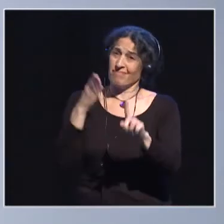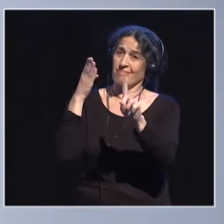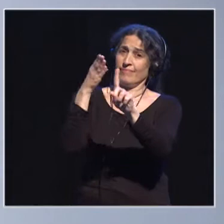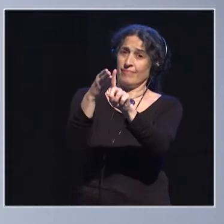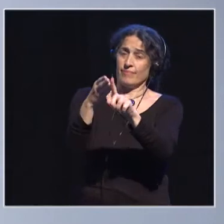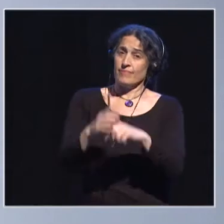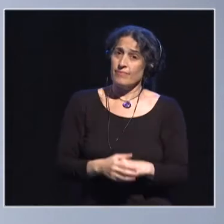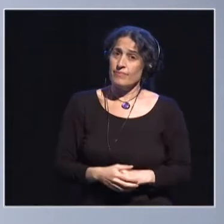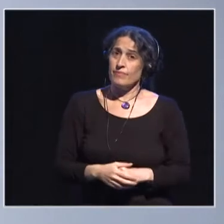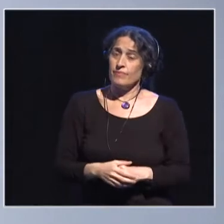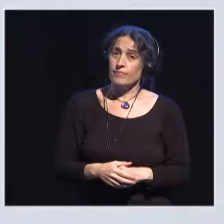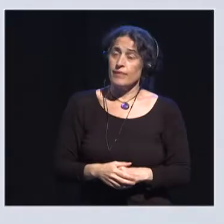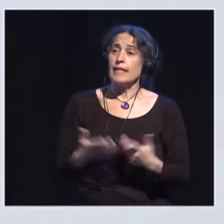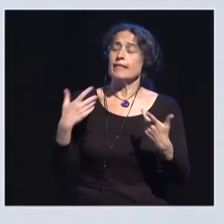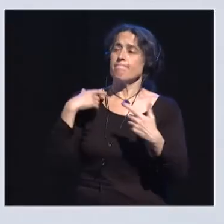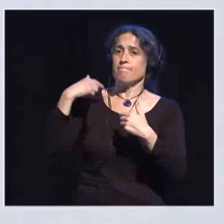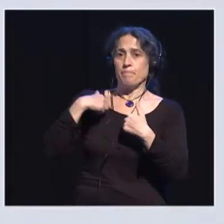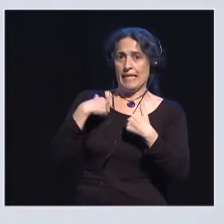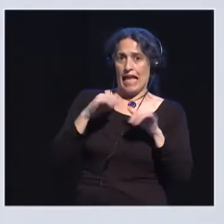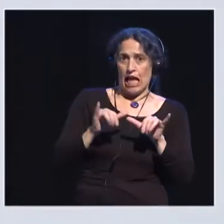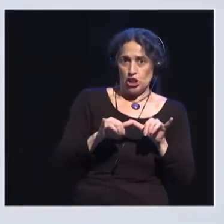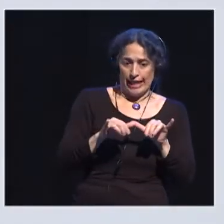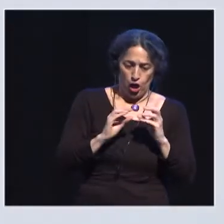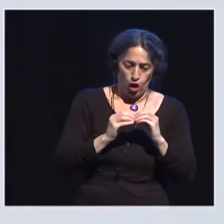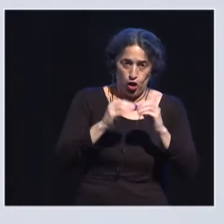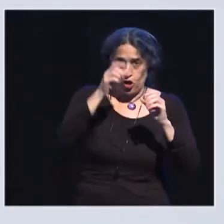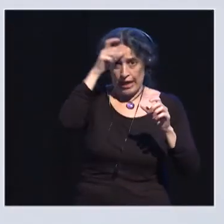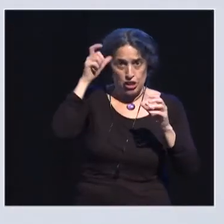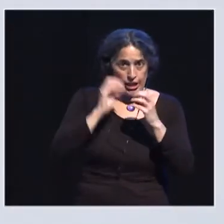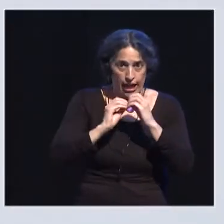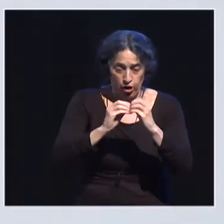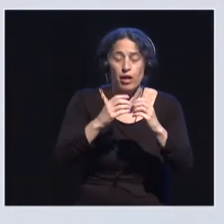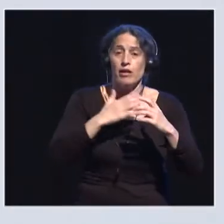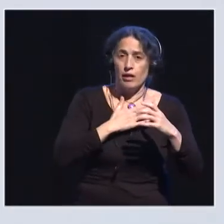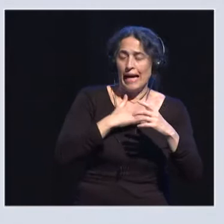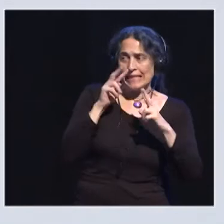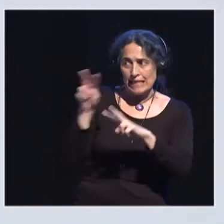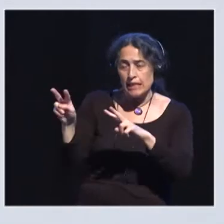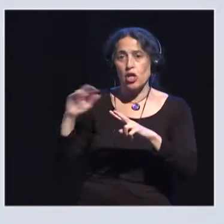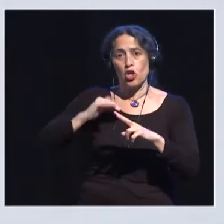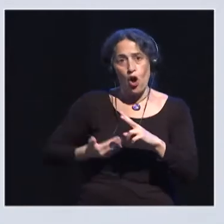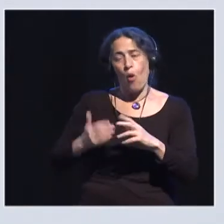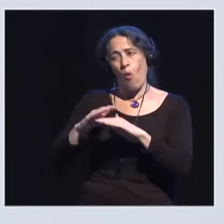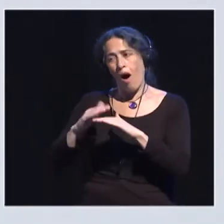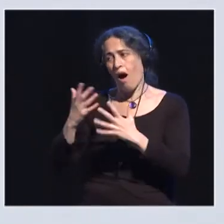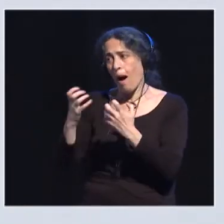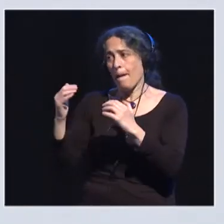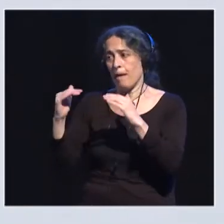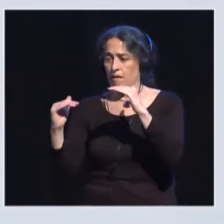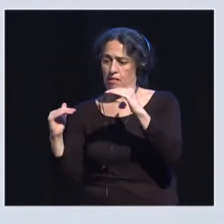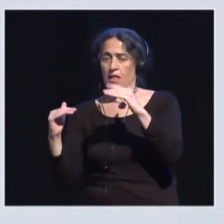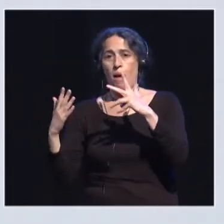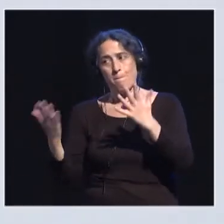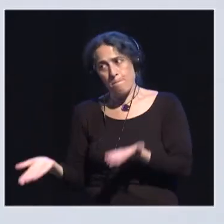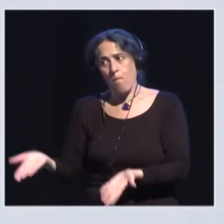why I started a system. I'm an engineer, and I want to see more girls play a role in the science, technology, engineering, and